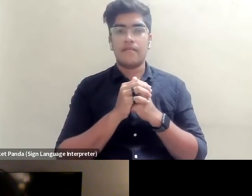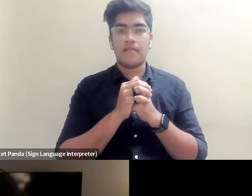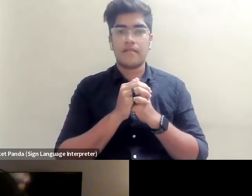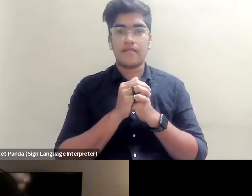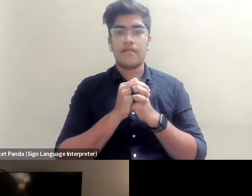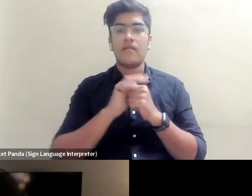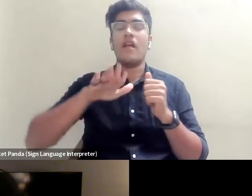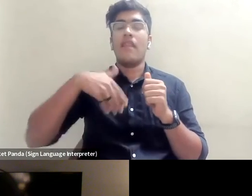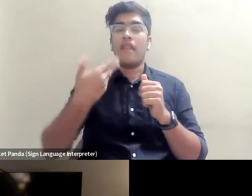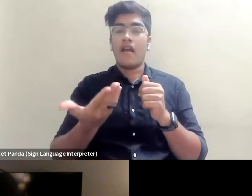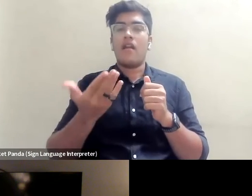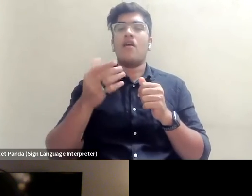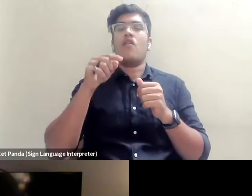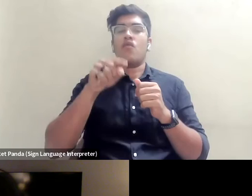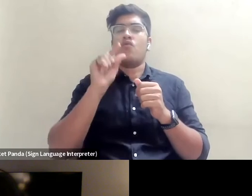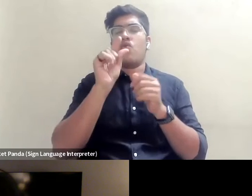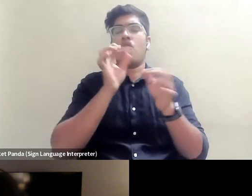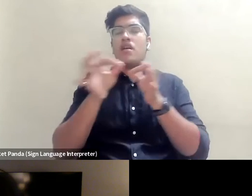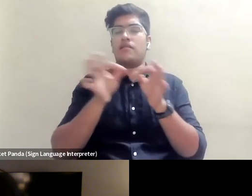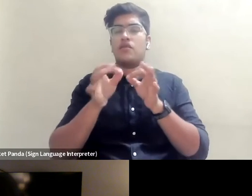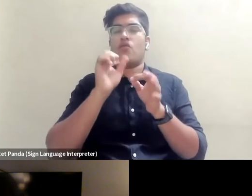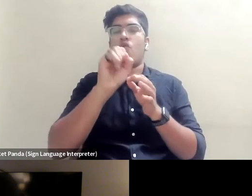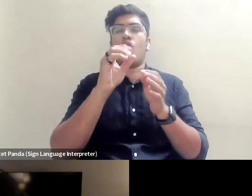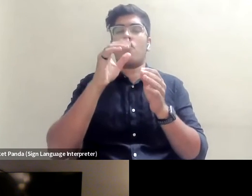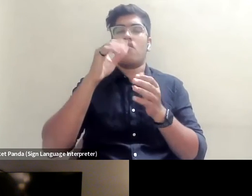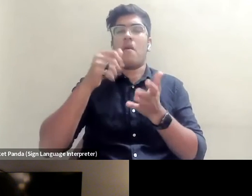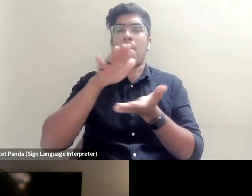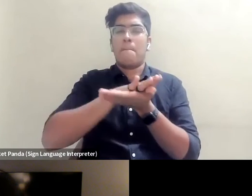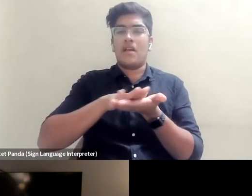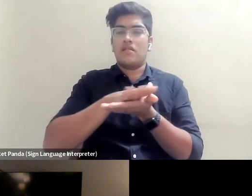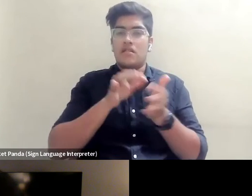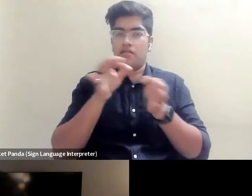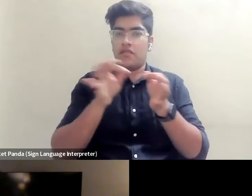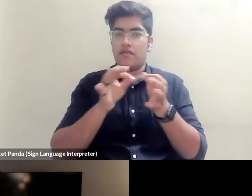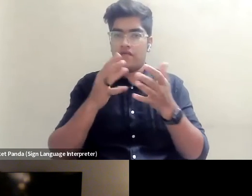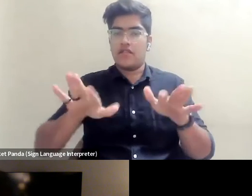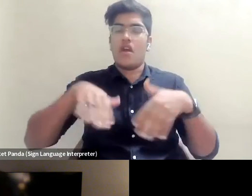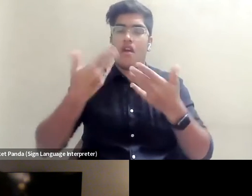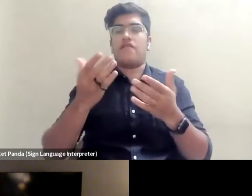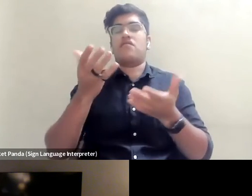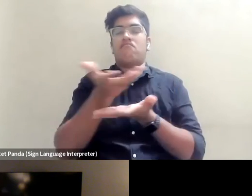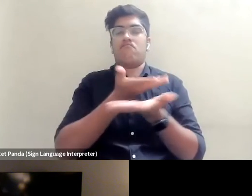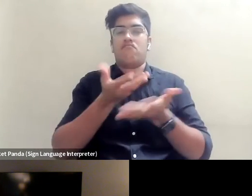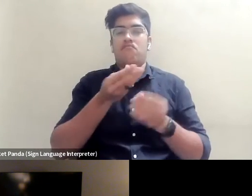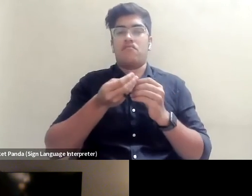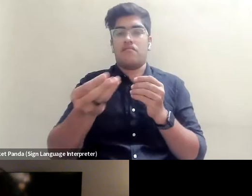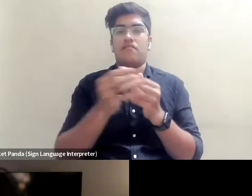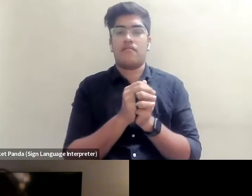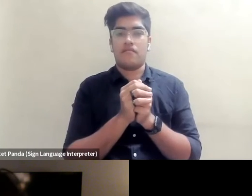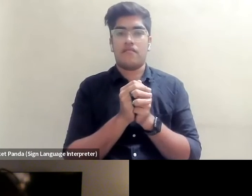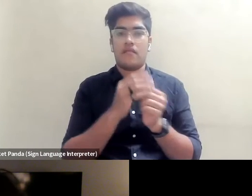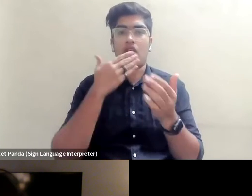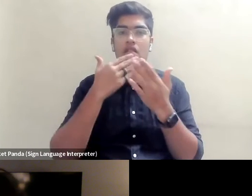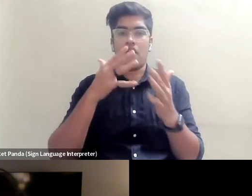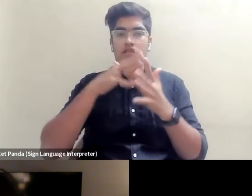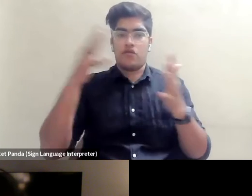then maybe walk us through briefly your project. So then from there, we can take the discussion forward. Sure. Thank you so much for